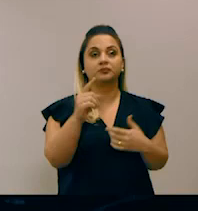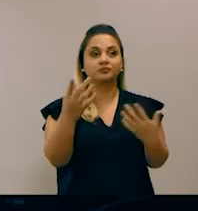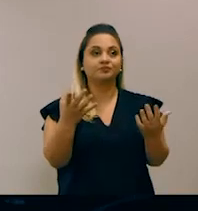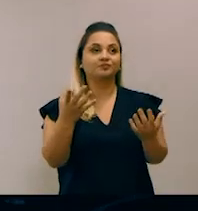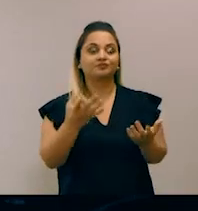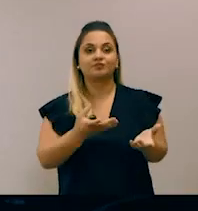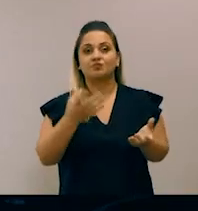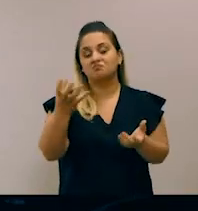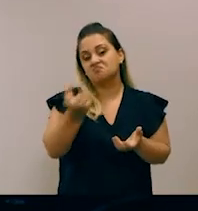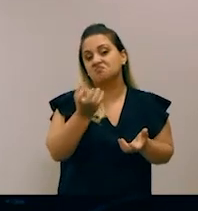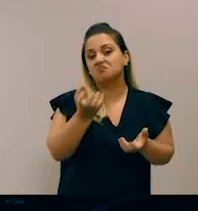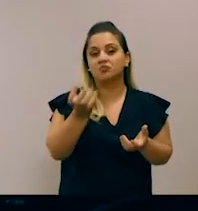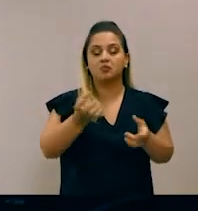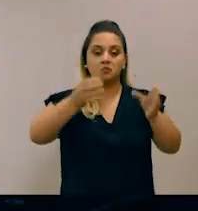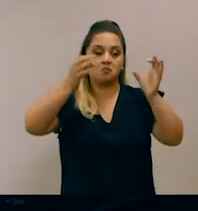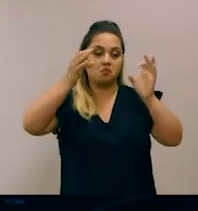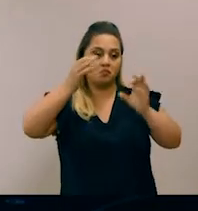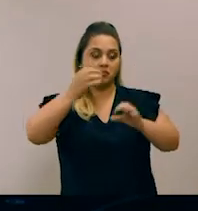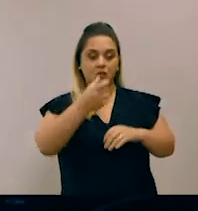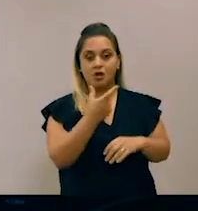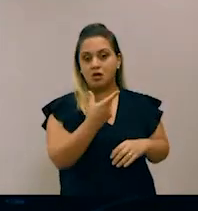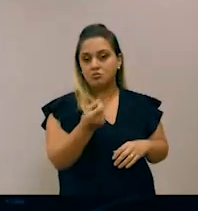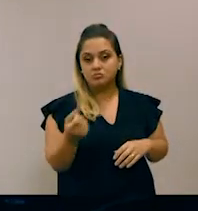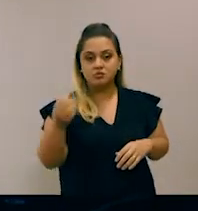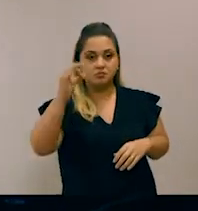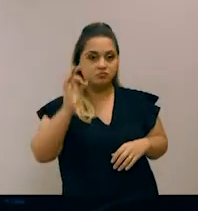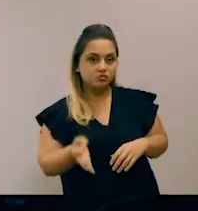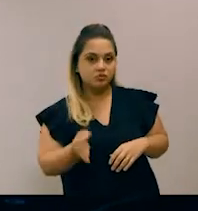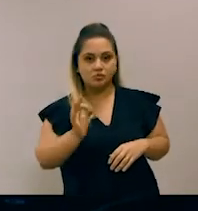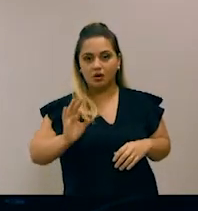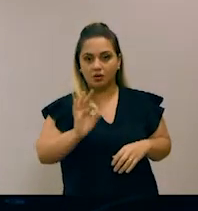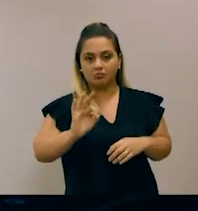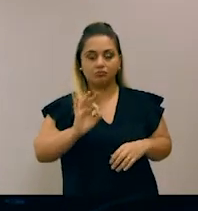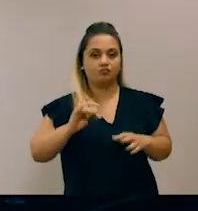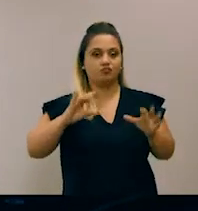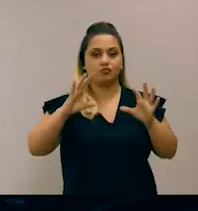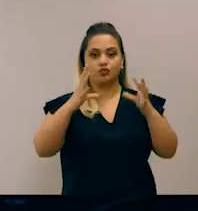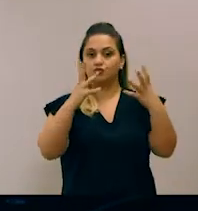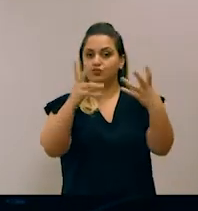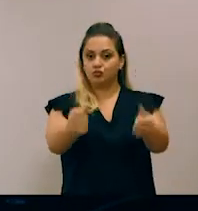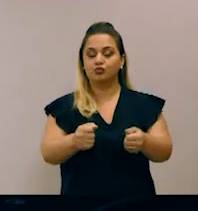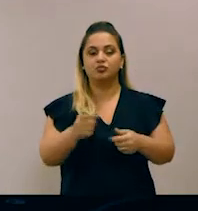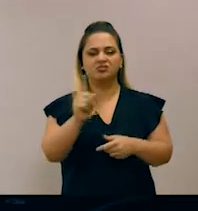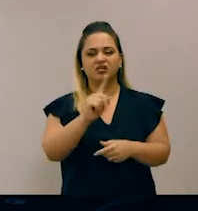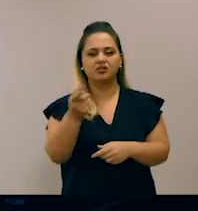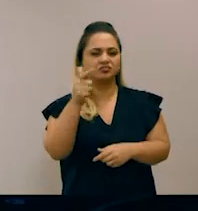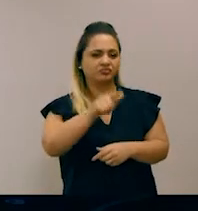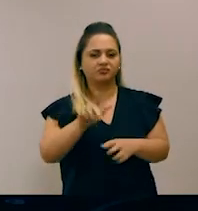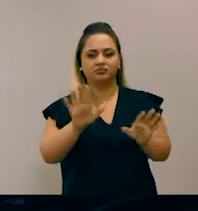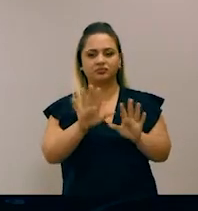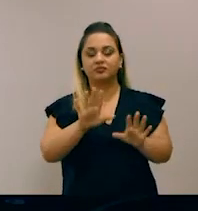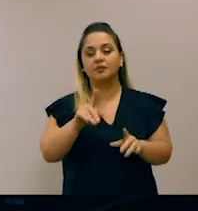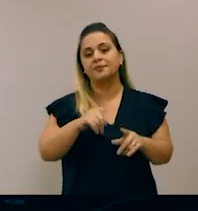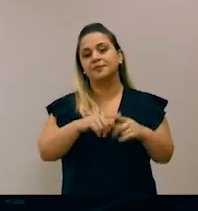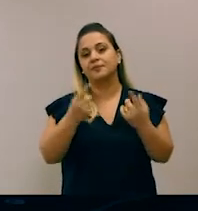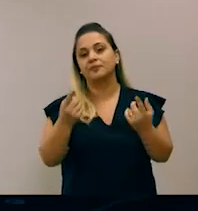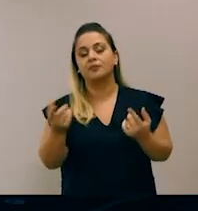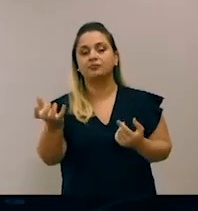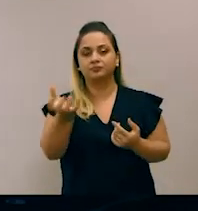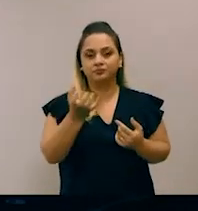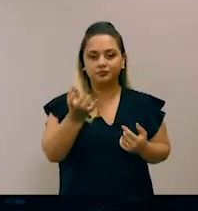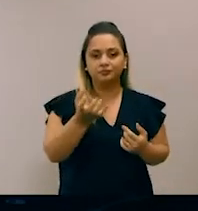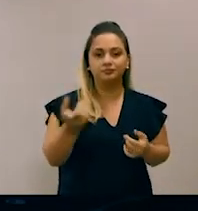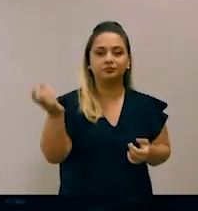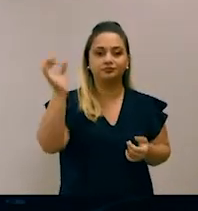the intention to make it 100% of rights in all cases. We would never be able to do that, but we